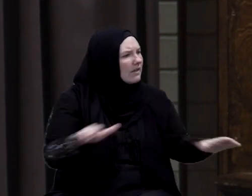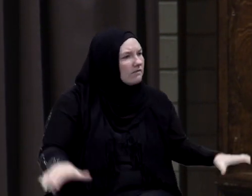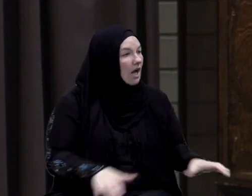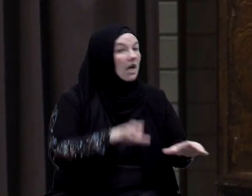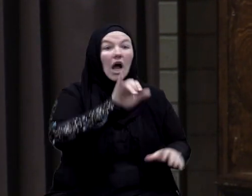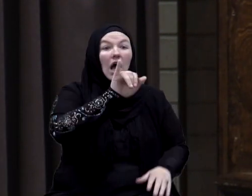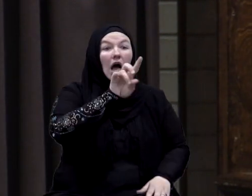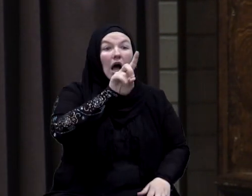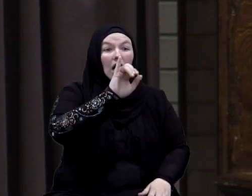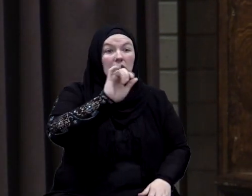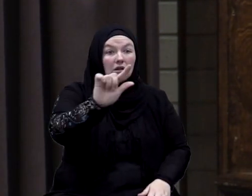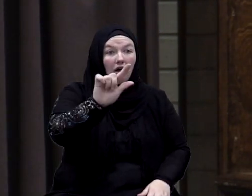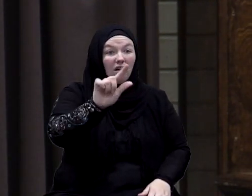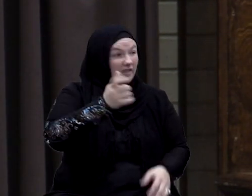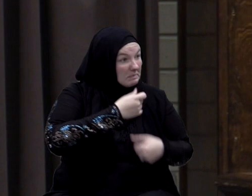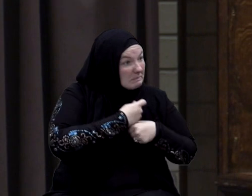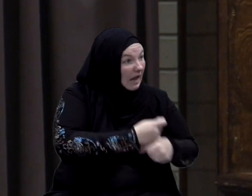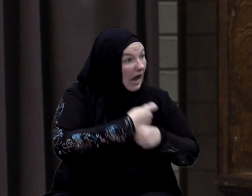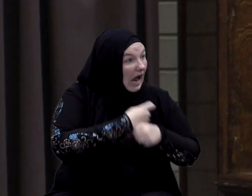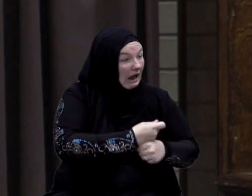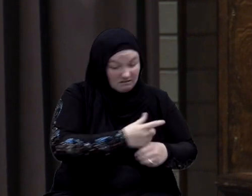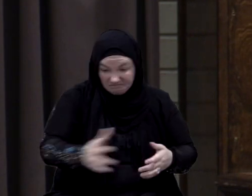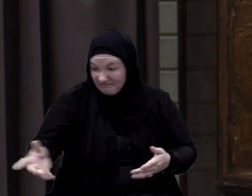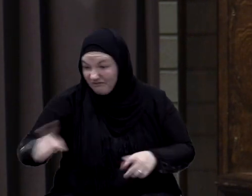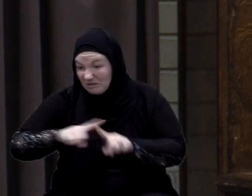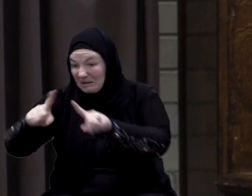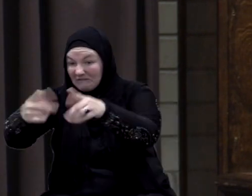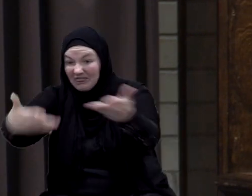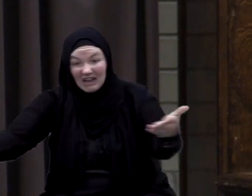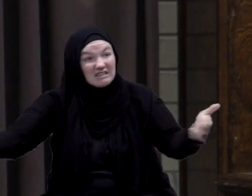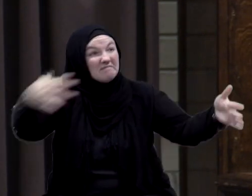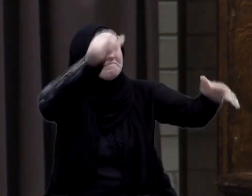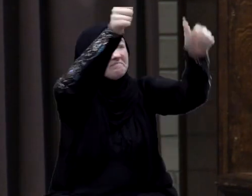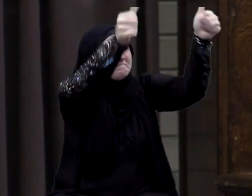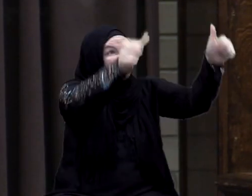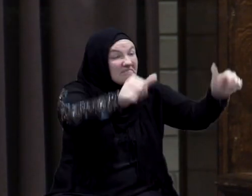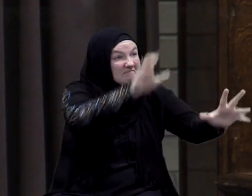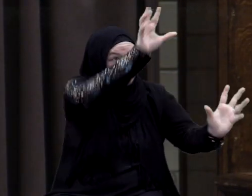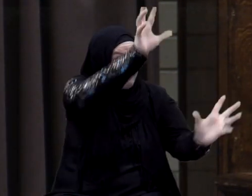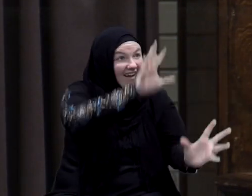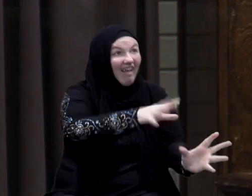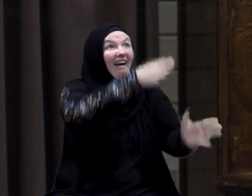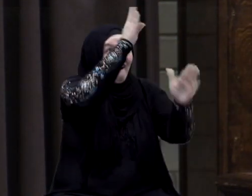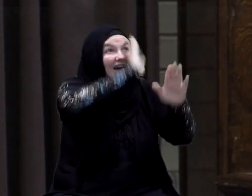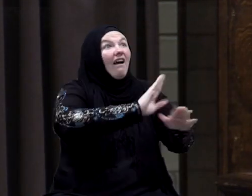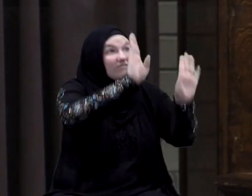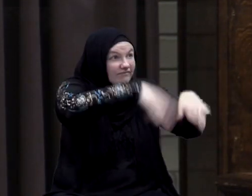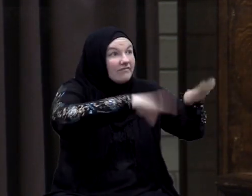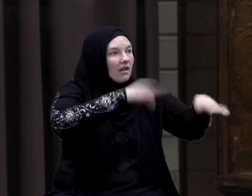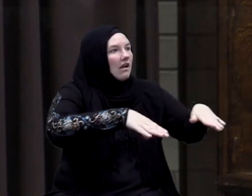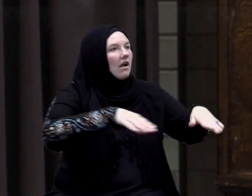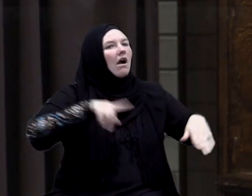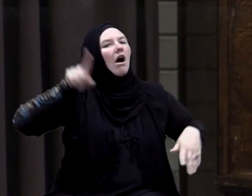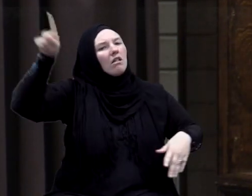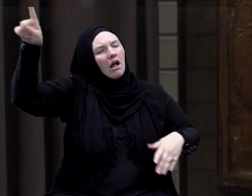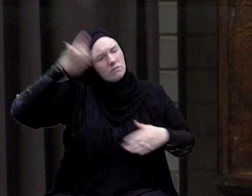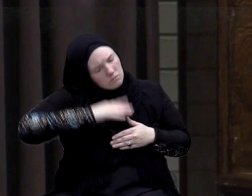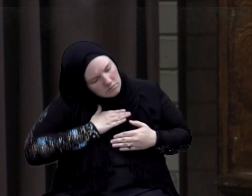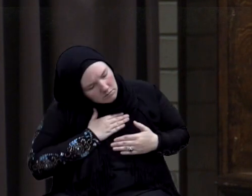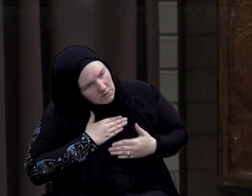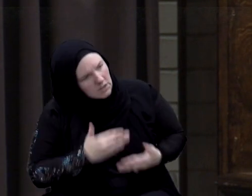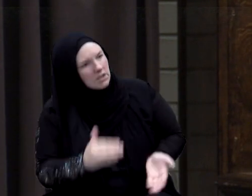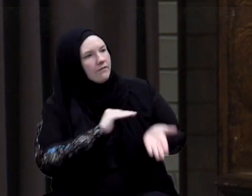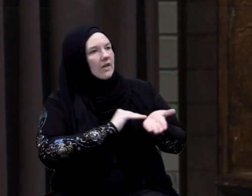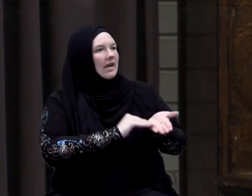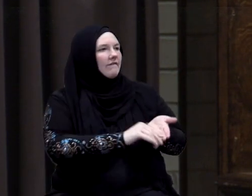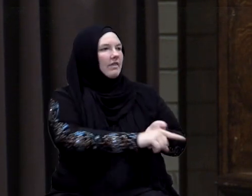they claim they are their gods. And Allah was still willing to forgive them if they repent.